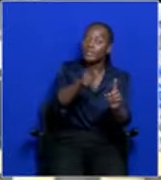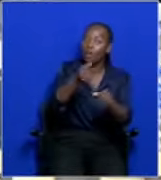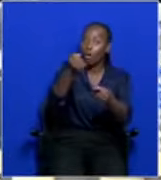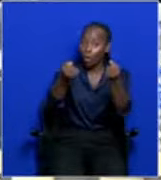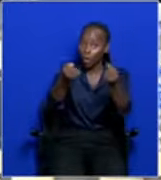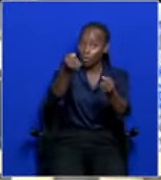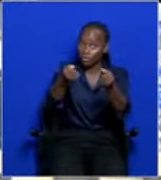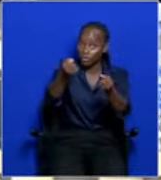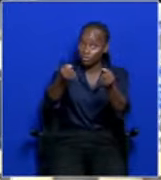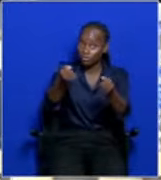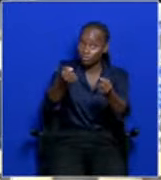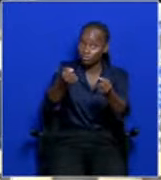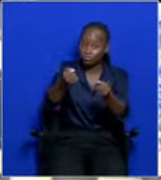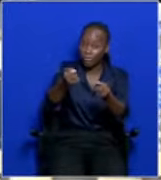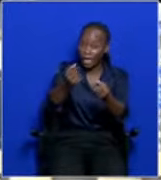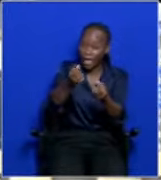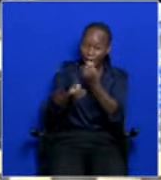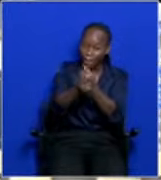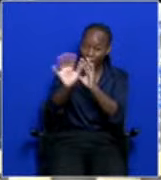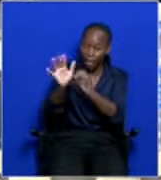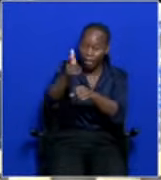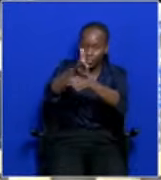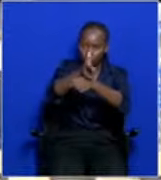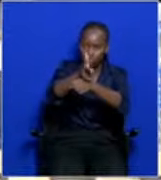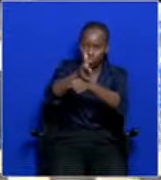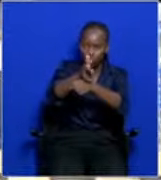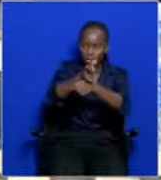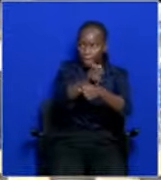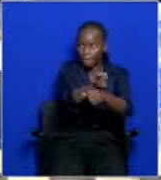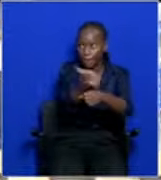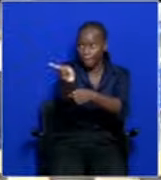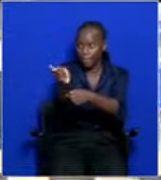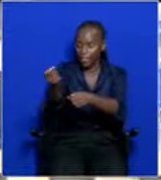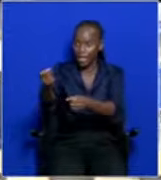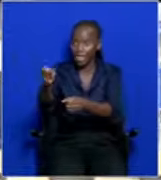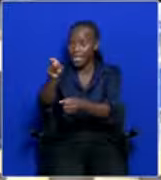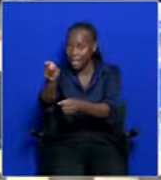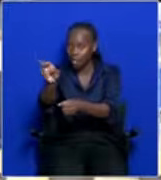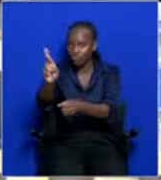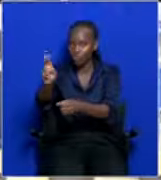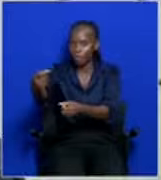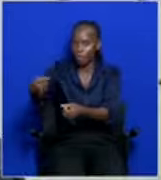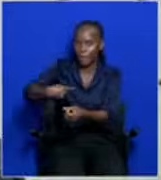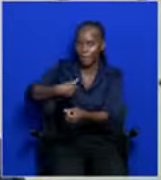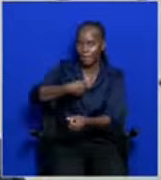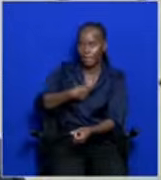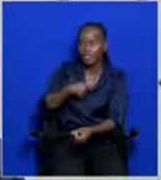me. So he was aware of this incident, what was happening in this incident.